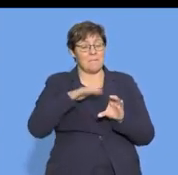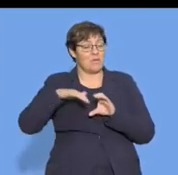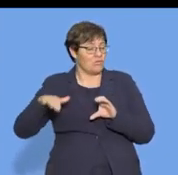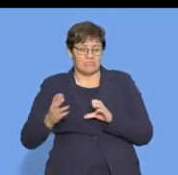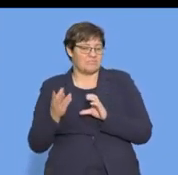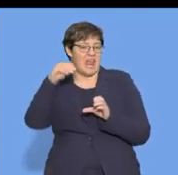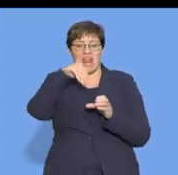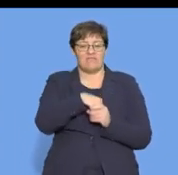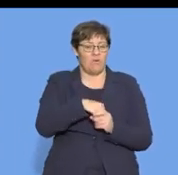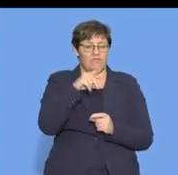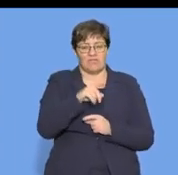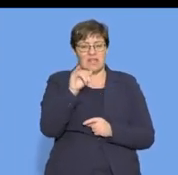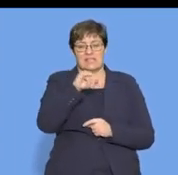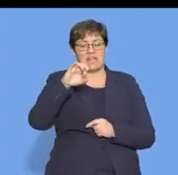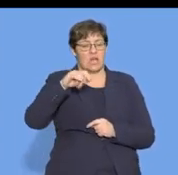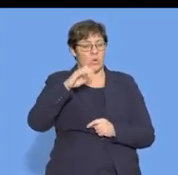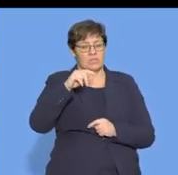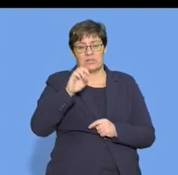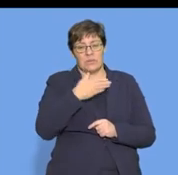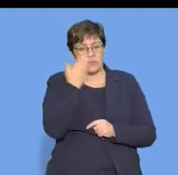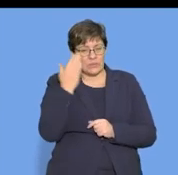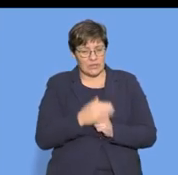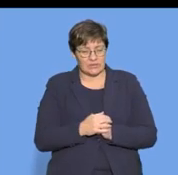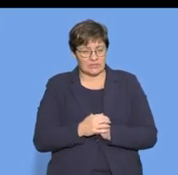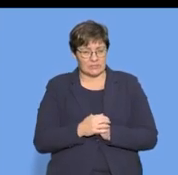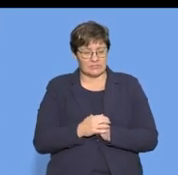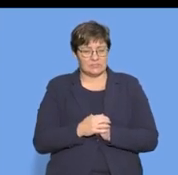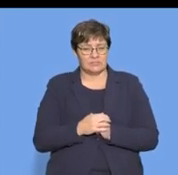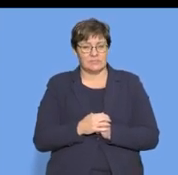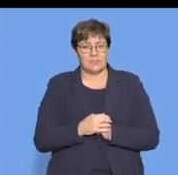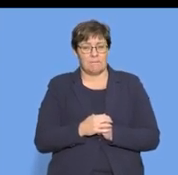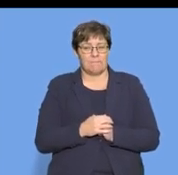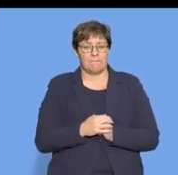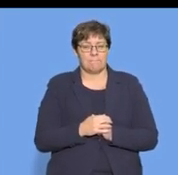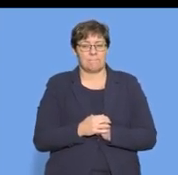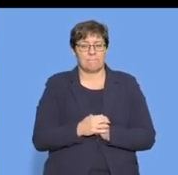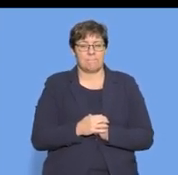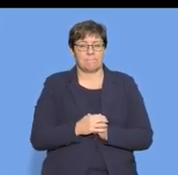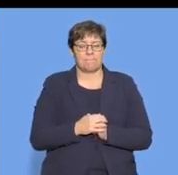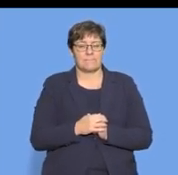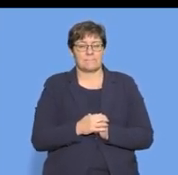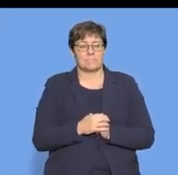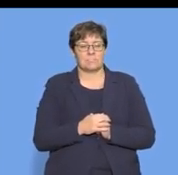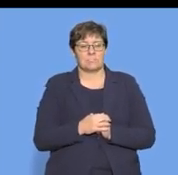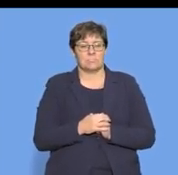mitochondria, as we say, are not part of the zygote. All right.